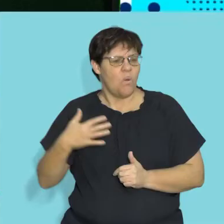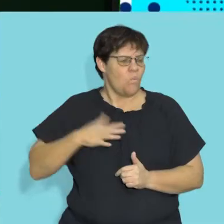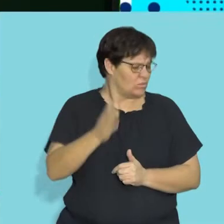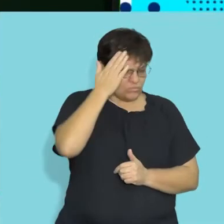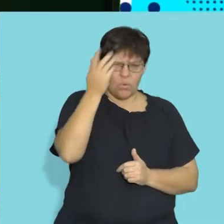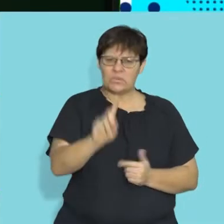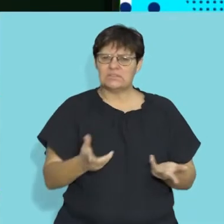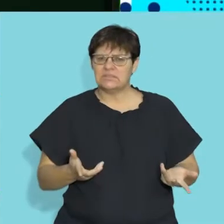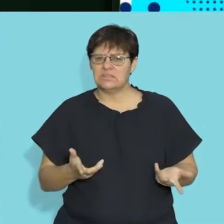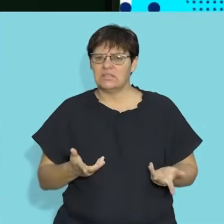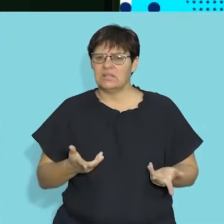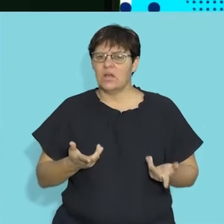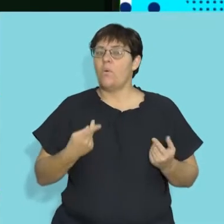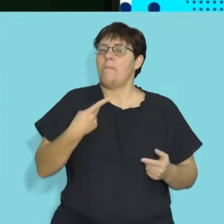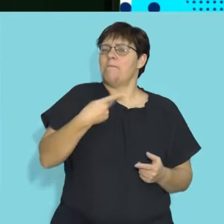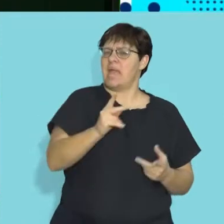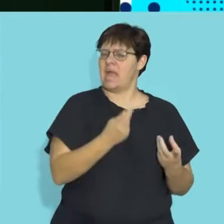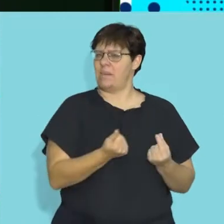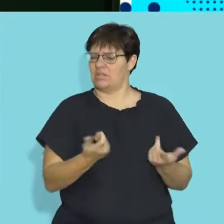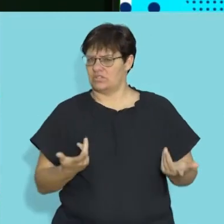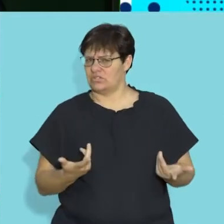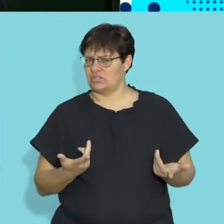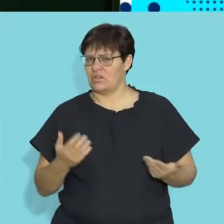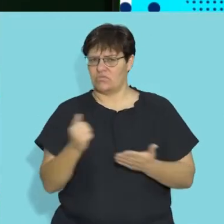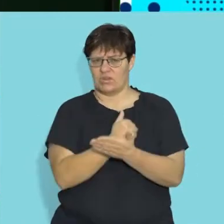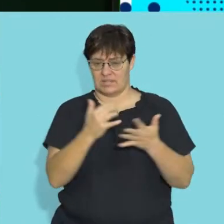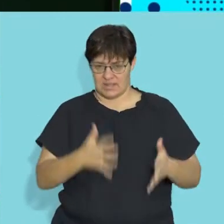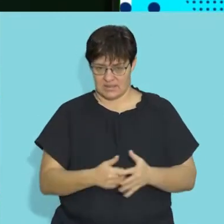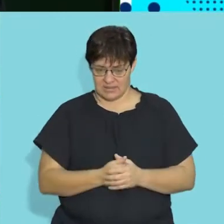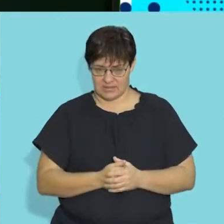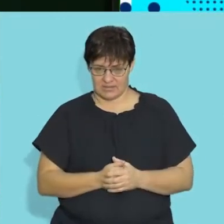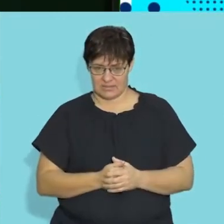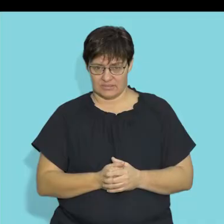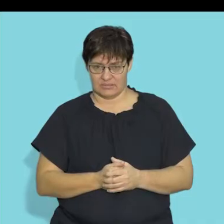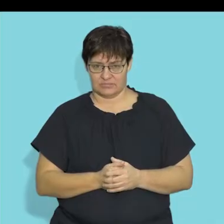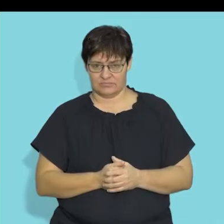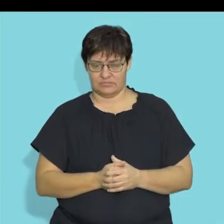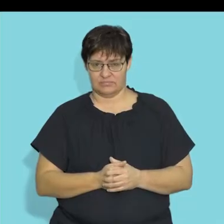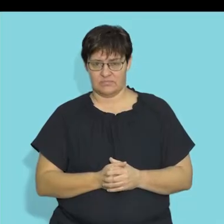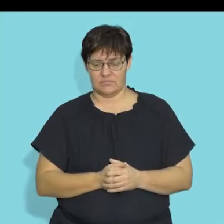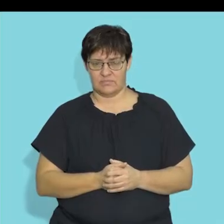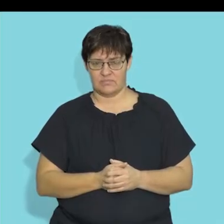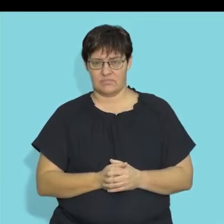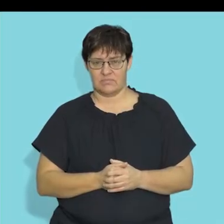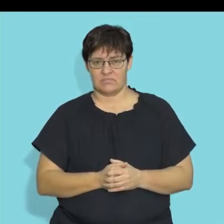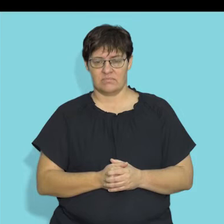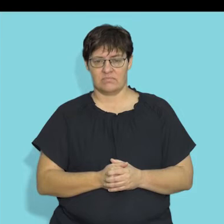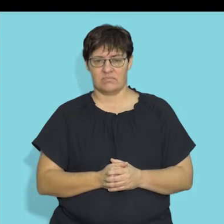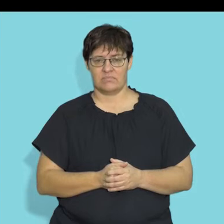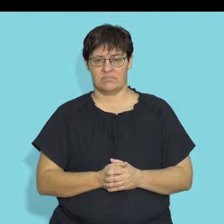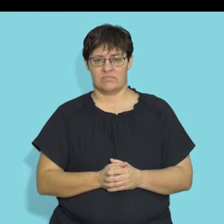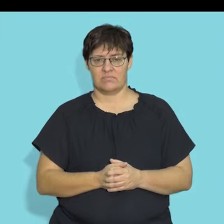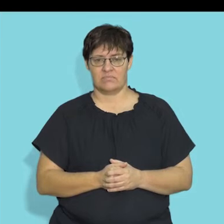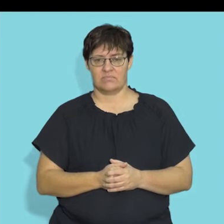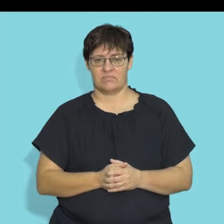know how much are you going to be paying your creditors, right? Okay, so step number